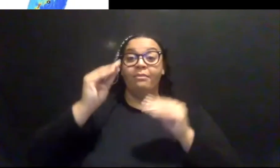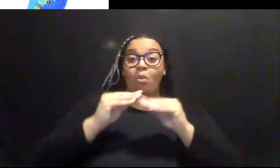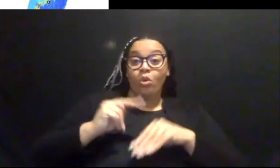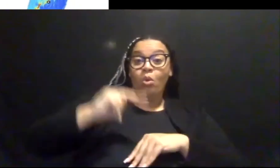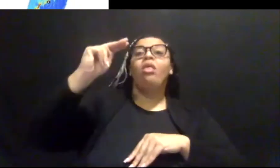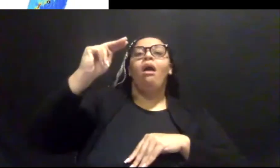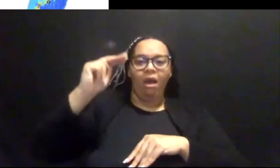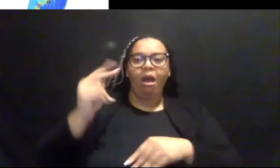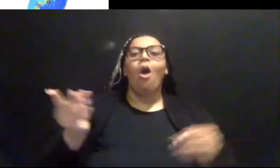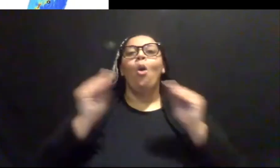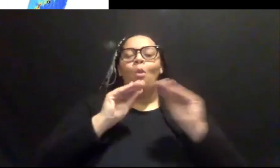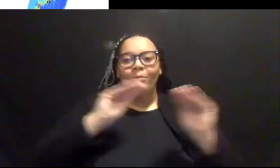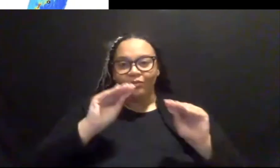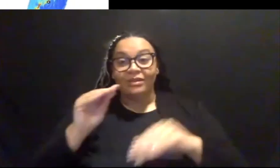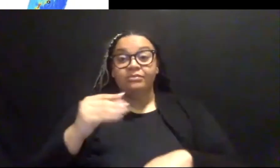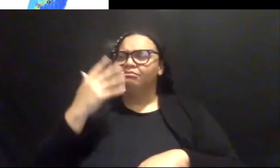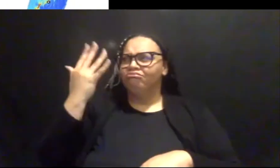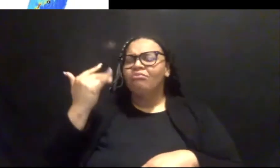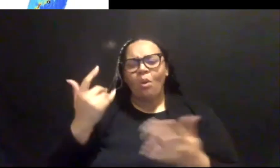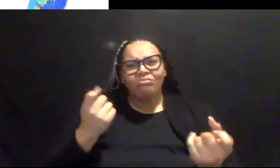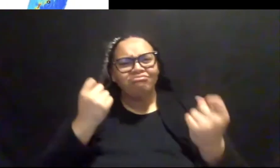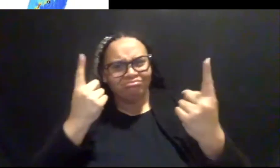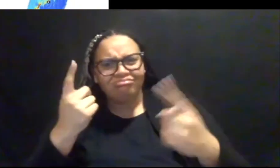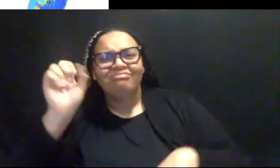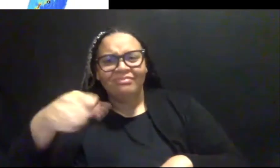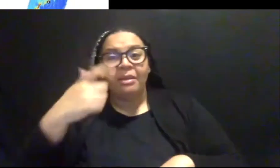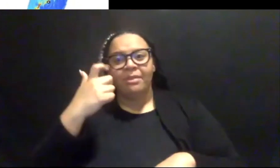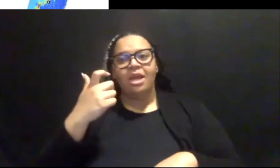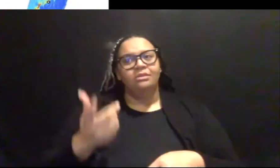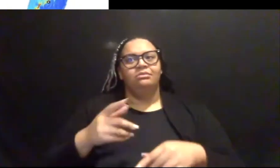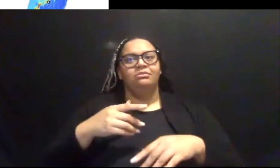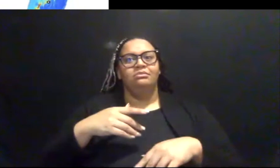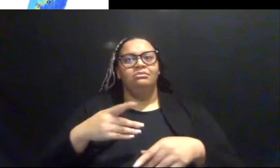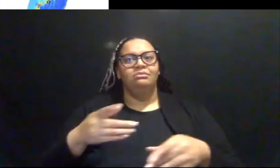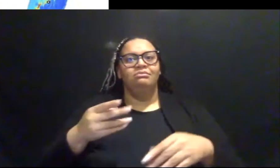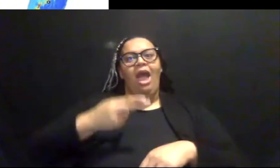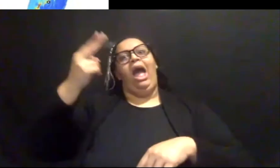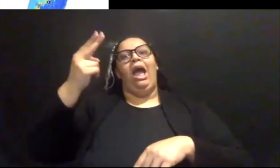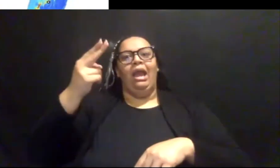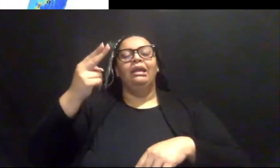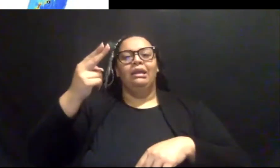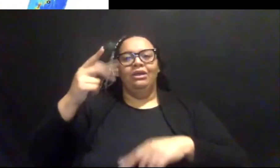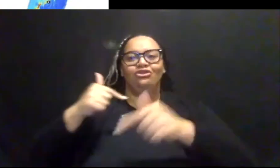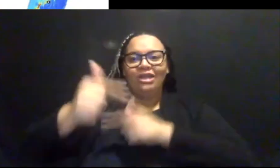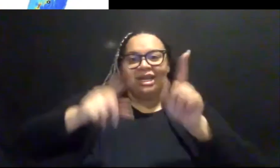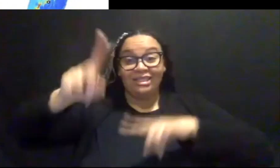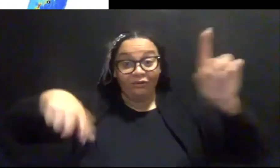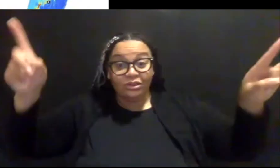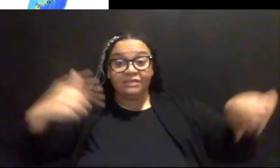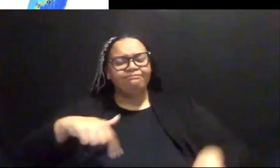sense since the animals in the north had the higher genetic diversity, the higher gene flow. And so what we found is that the